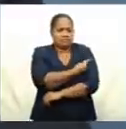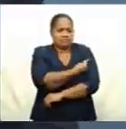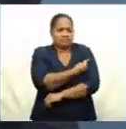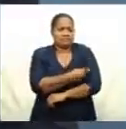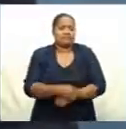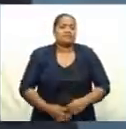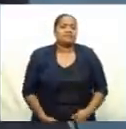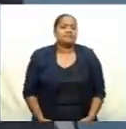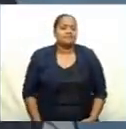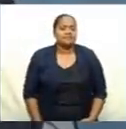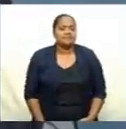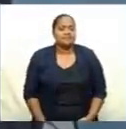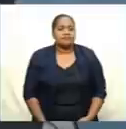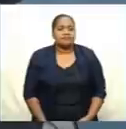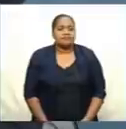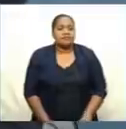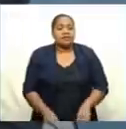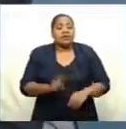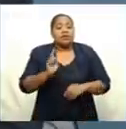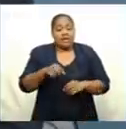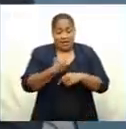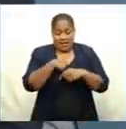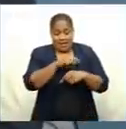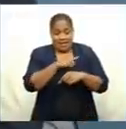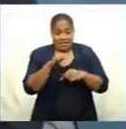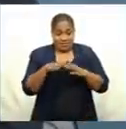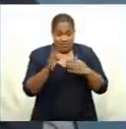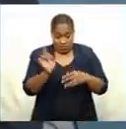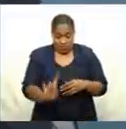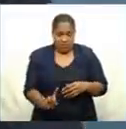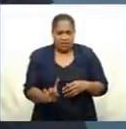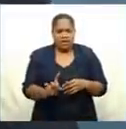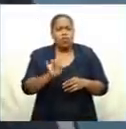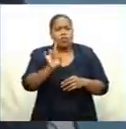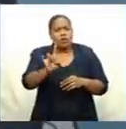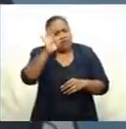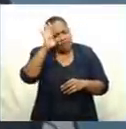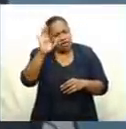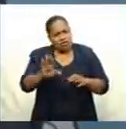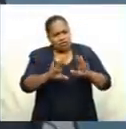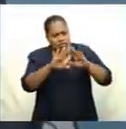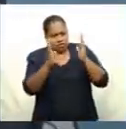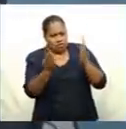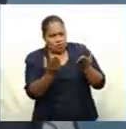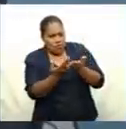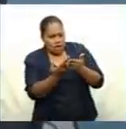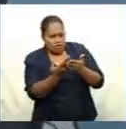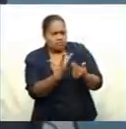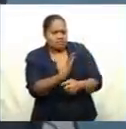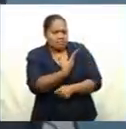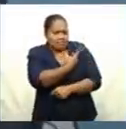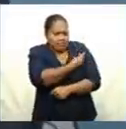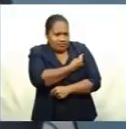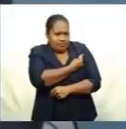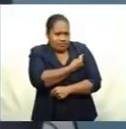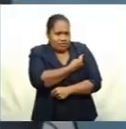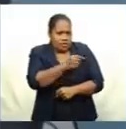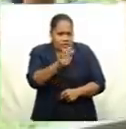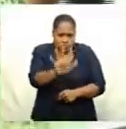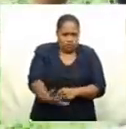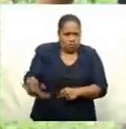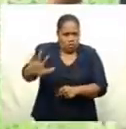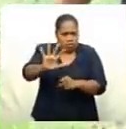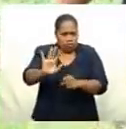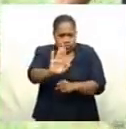are on track to being one of the very few countries, if not the only country in the world, to have vaccinated your entire population,